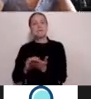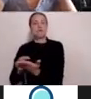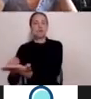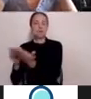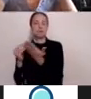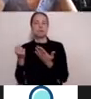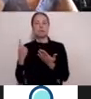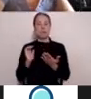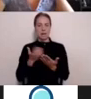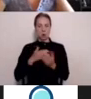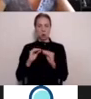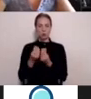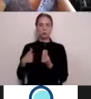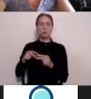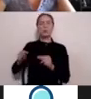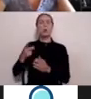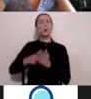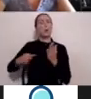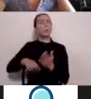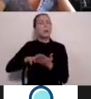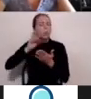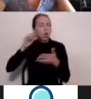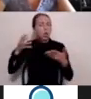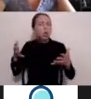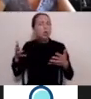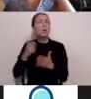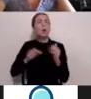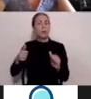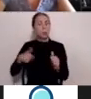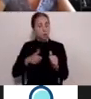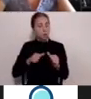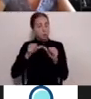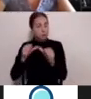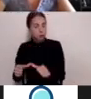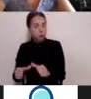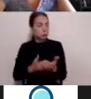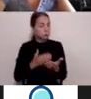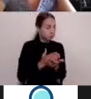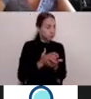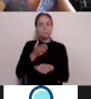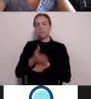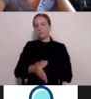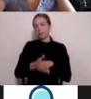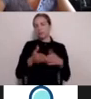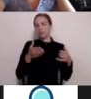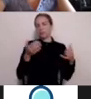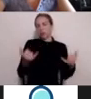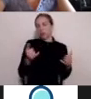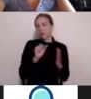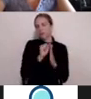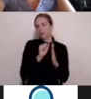essentially what have we learned and what can we bring forward as we move past our current situation. Thank you.